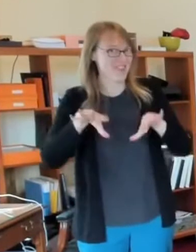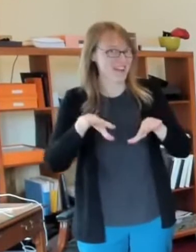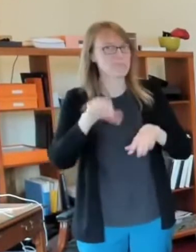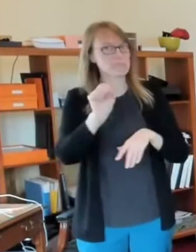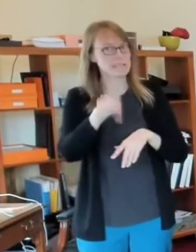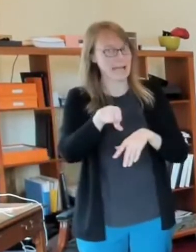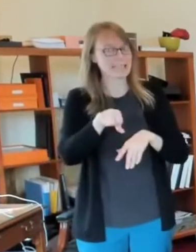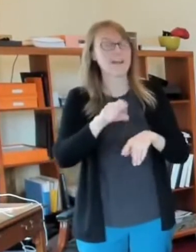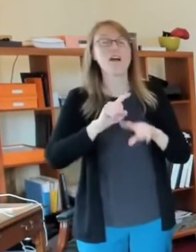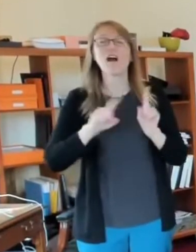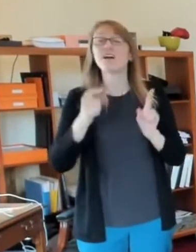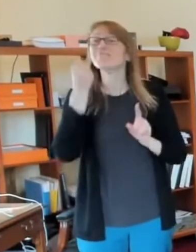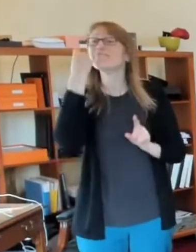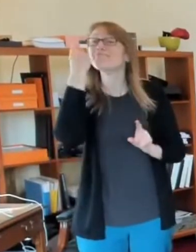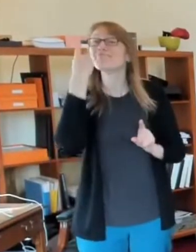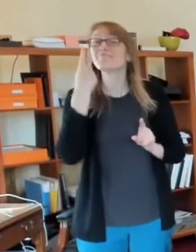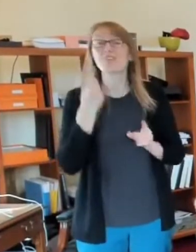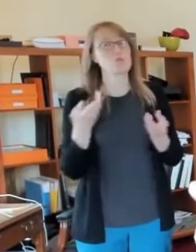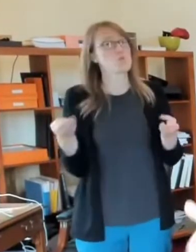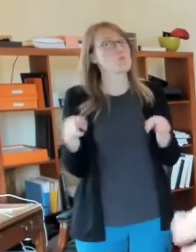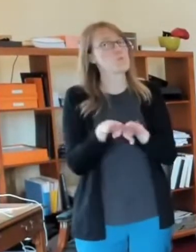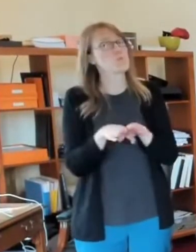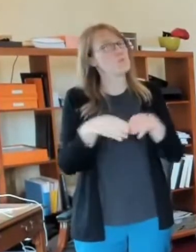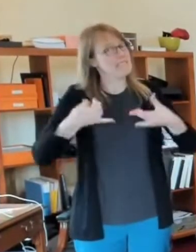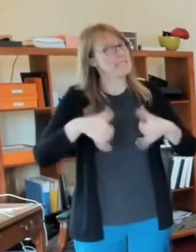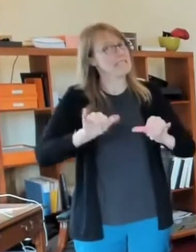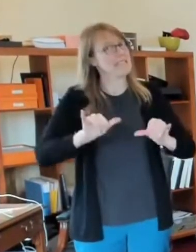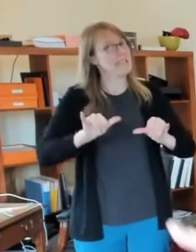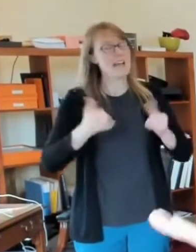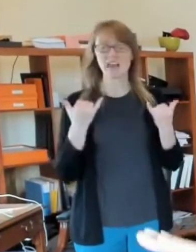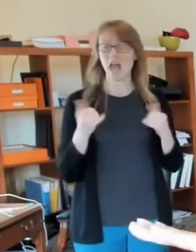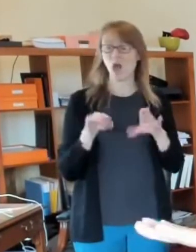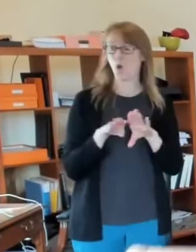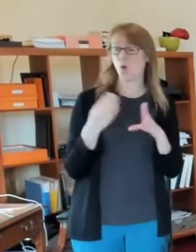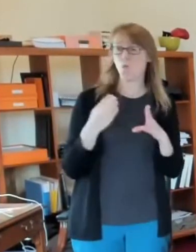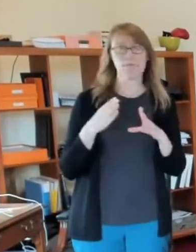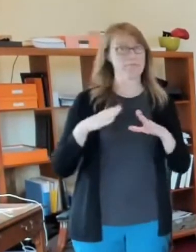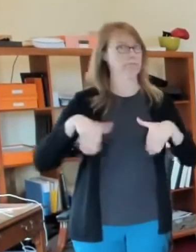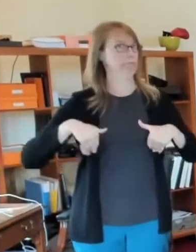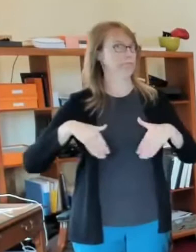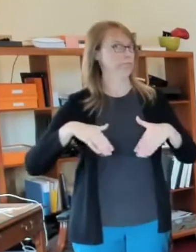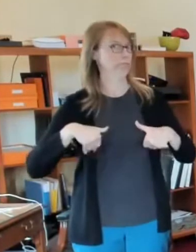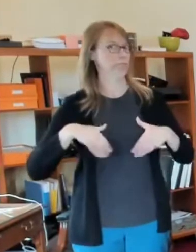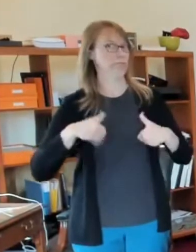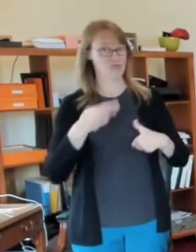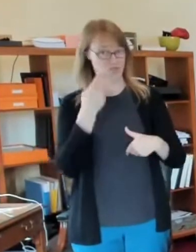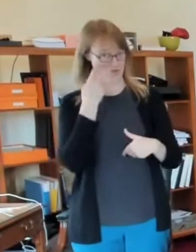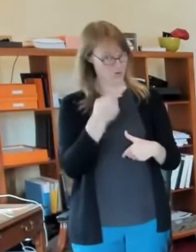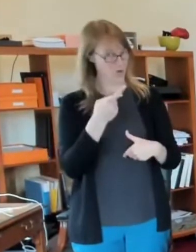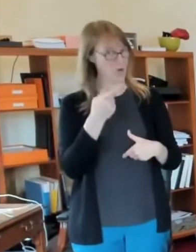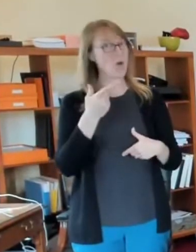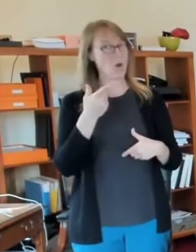now. You saw the map a little, or the chart a little earlier showing the number of cases going up.